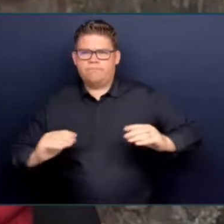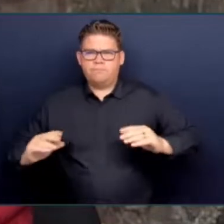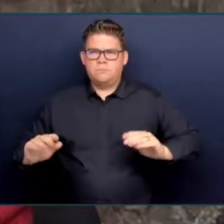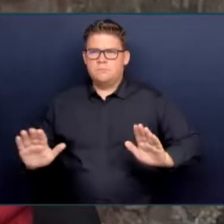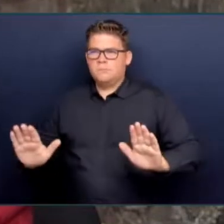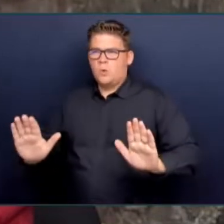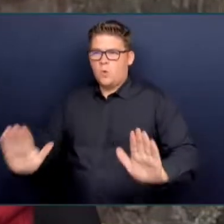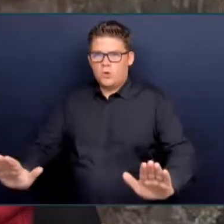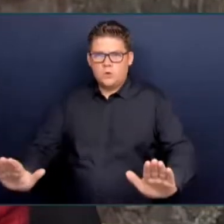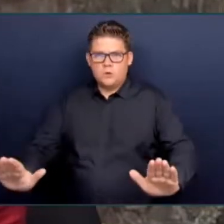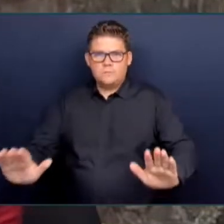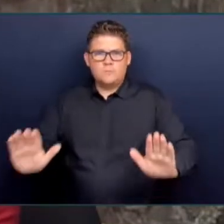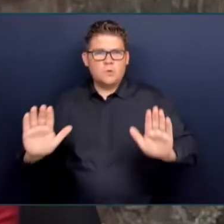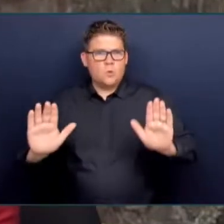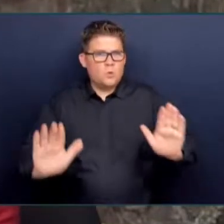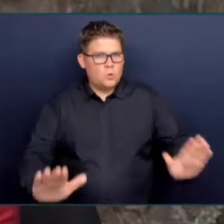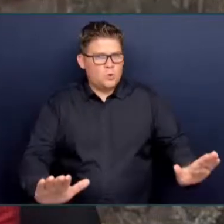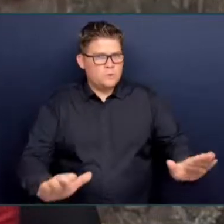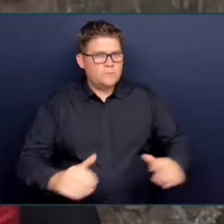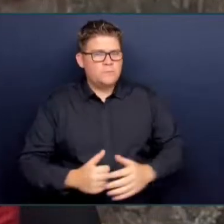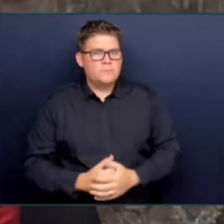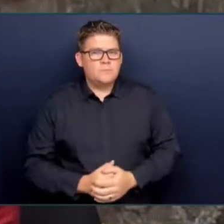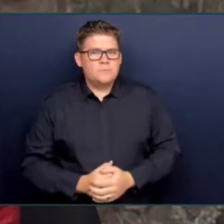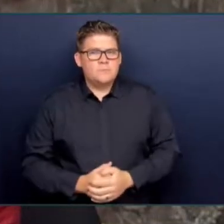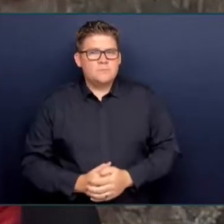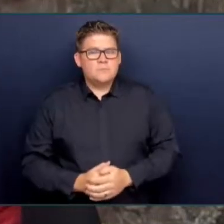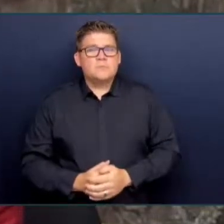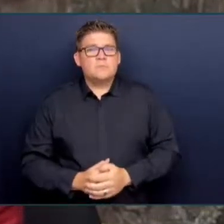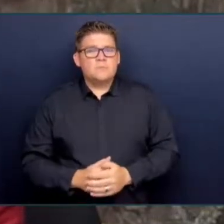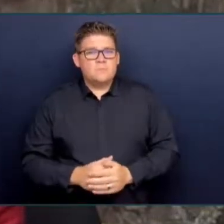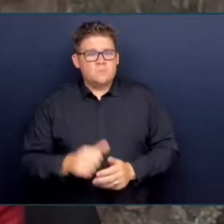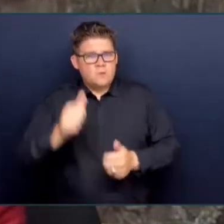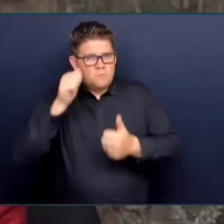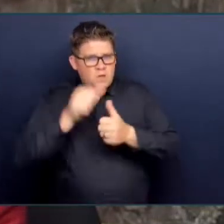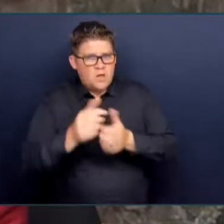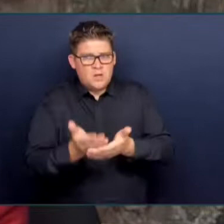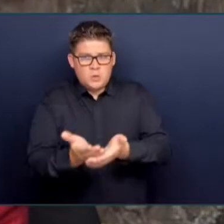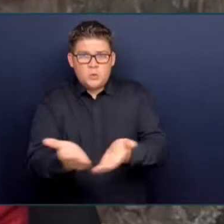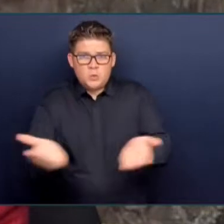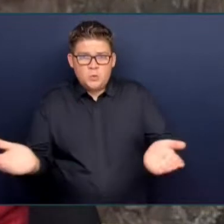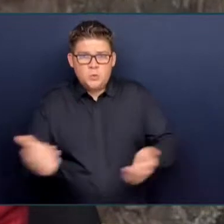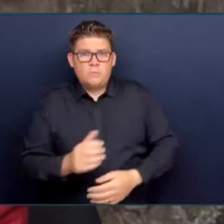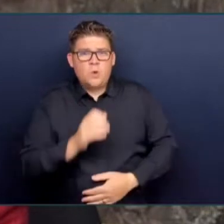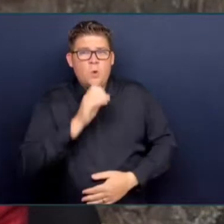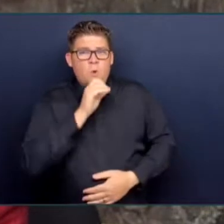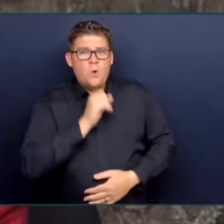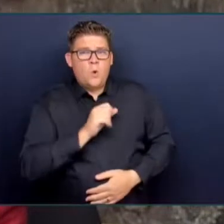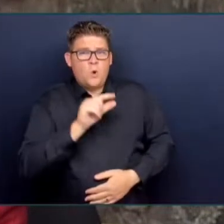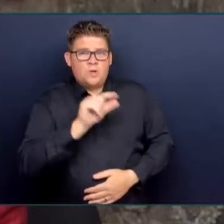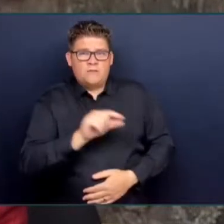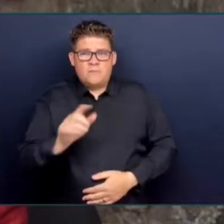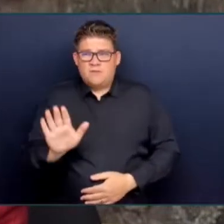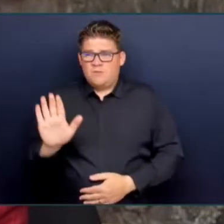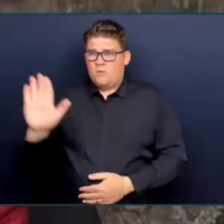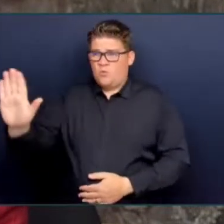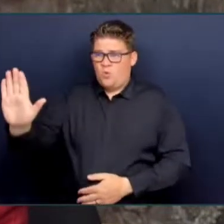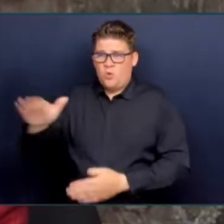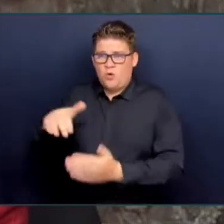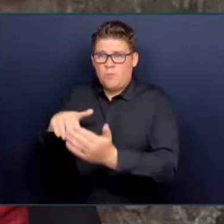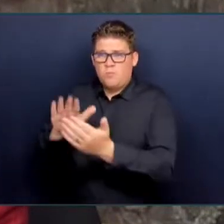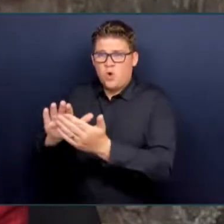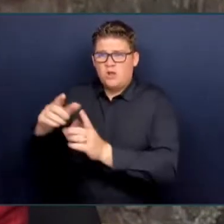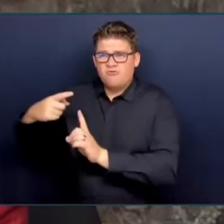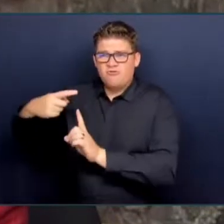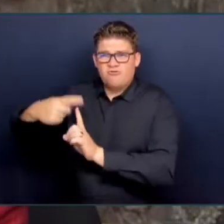about how the old government operated and treated renters. And in fact, Mr. Speaker, I was actually thinking and recalling sitting on that side